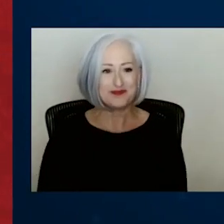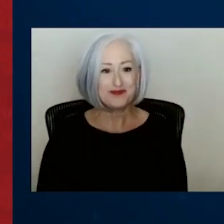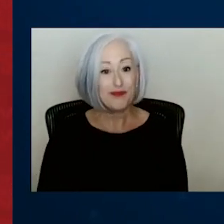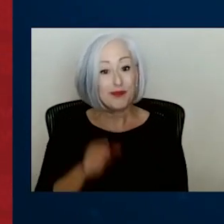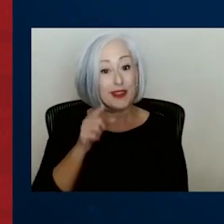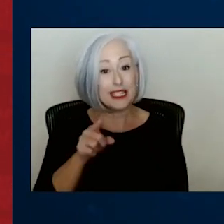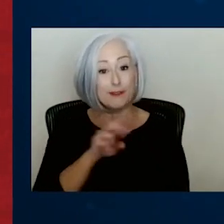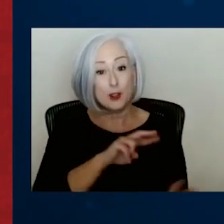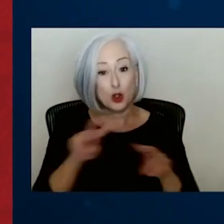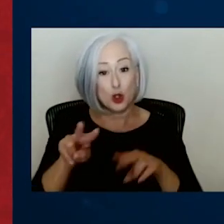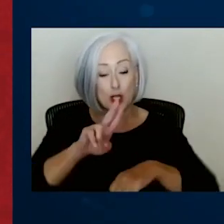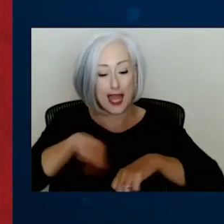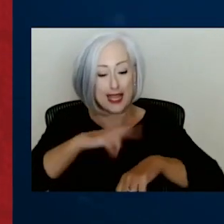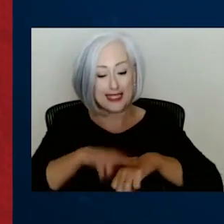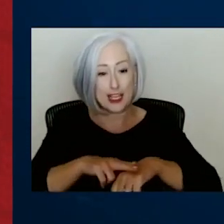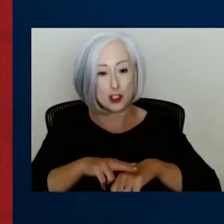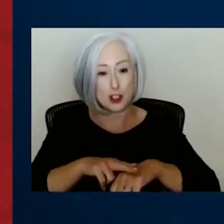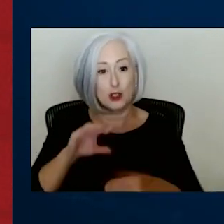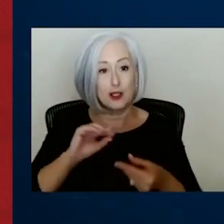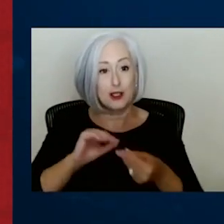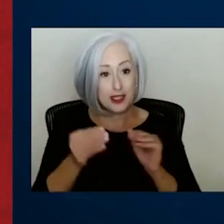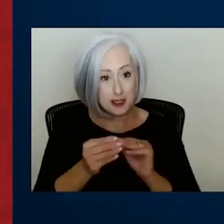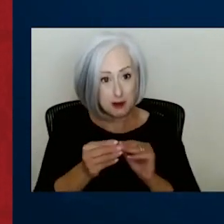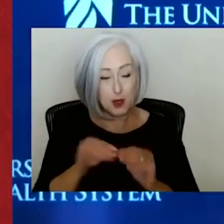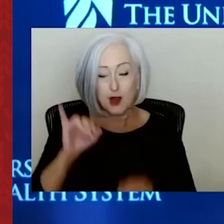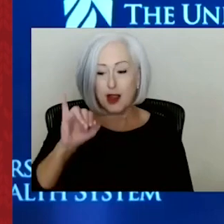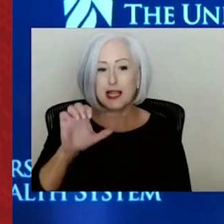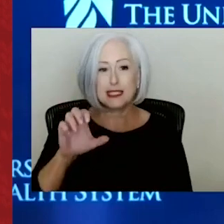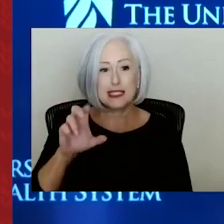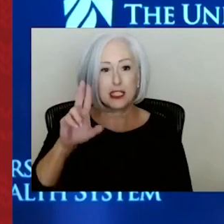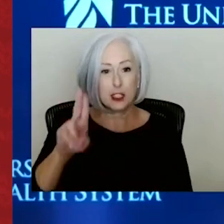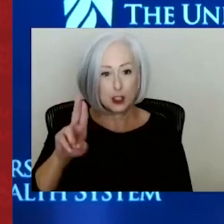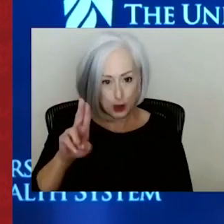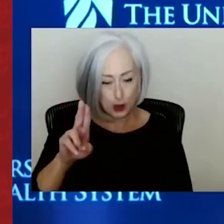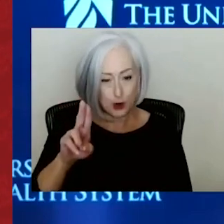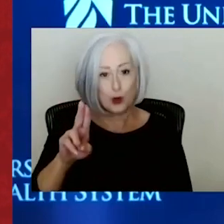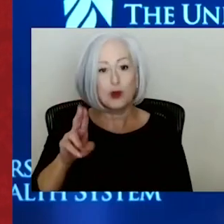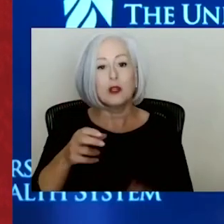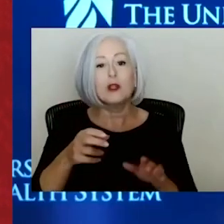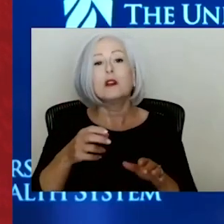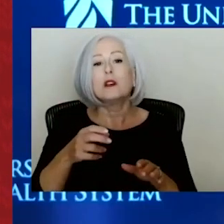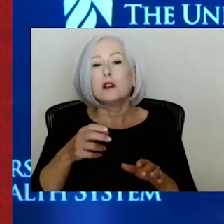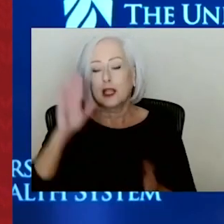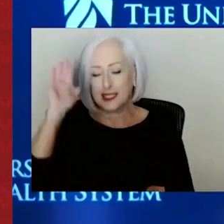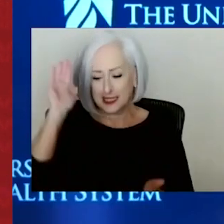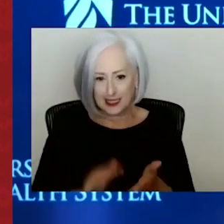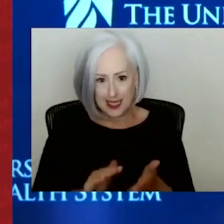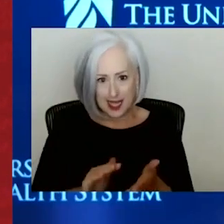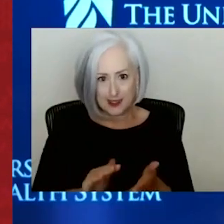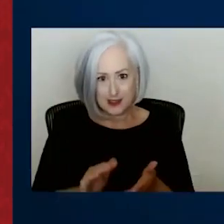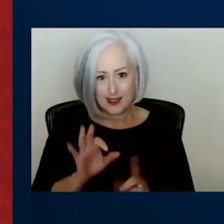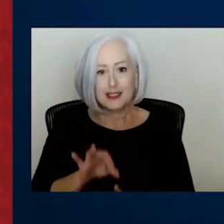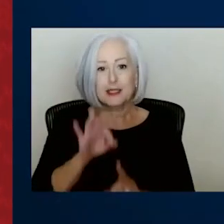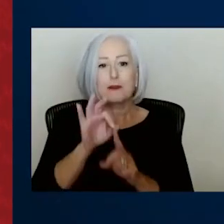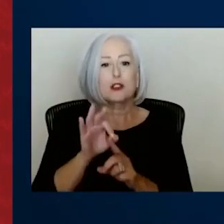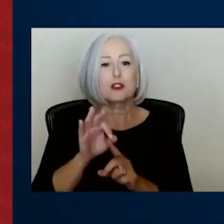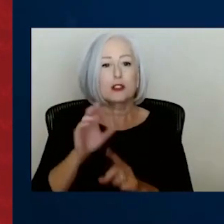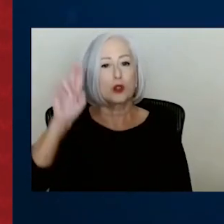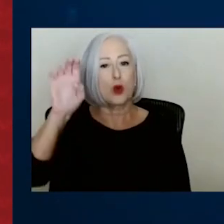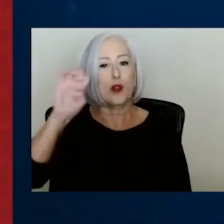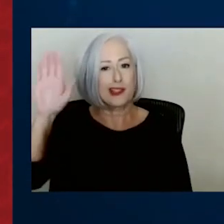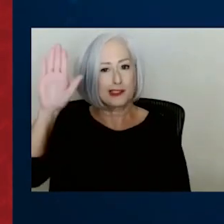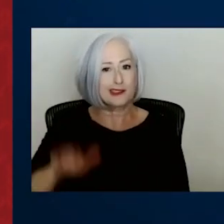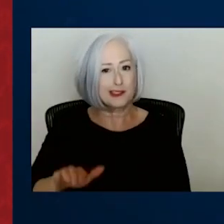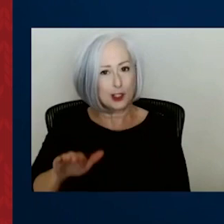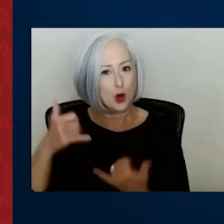data, the ICU utilization is much lower, even in those areas where hospitals are beginning to crawl up in the Northeast. Yeah, and I think